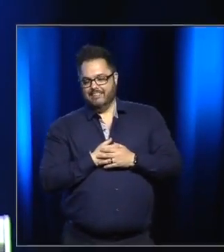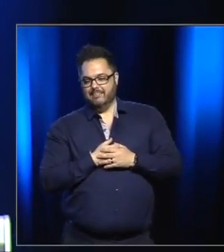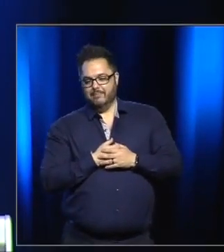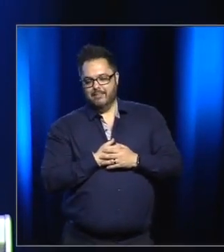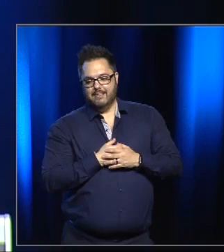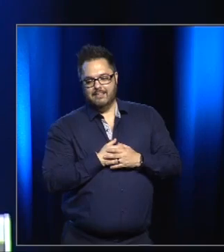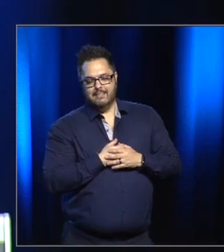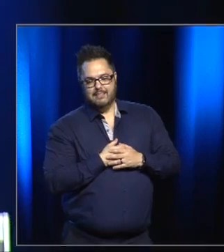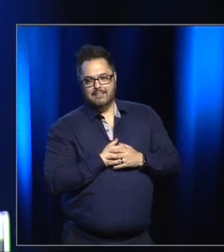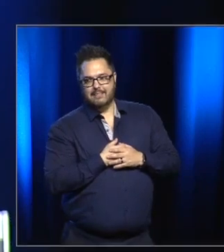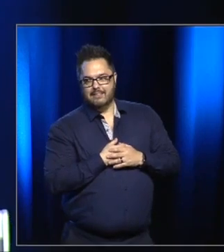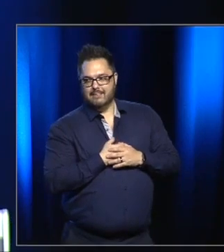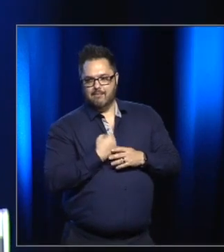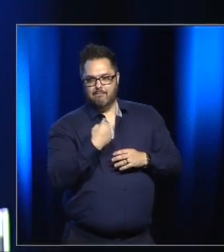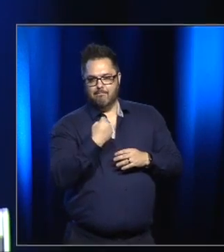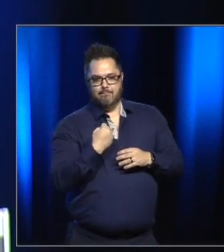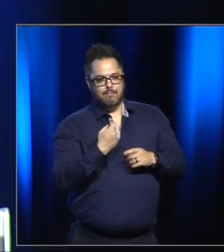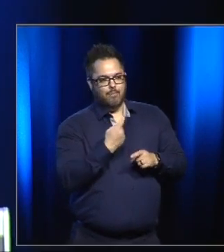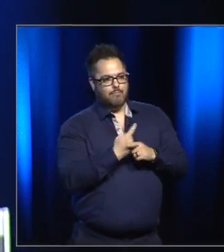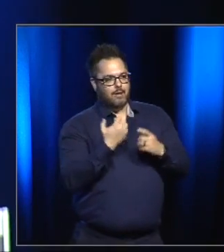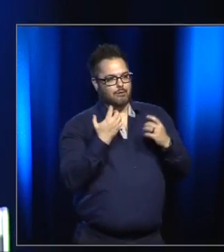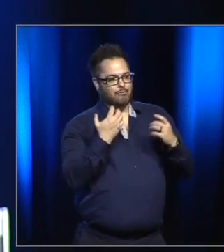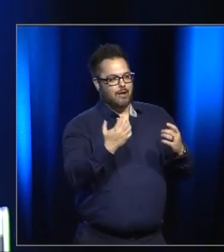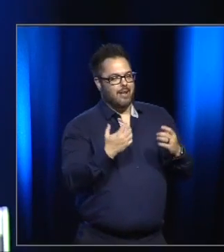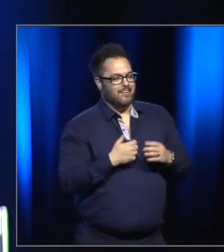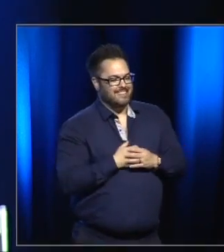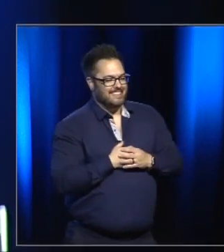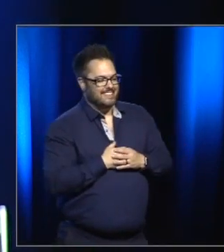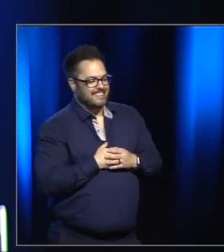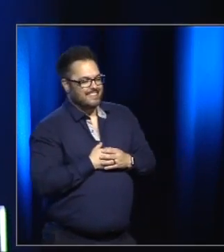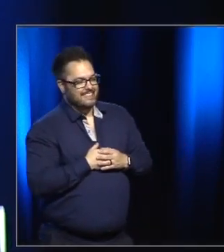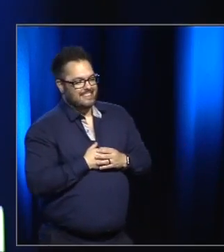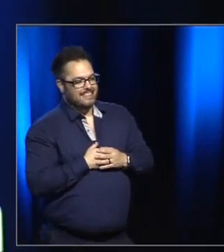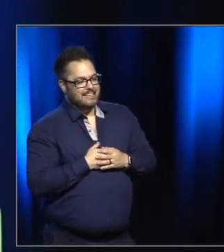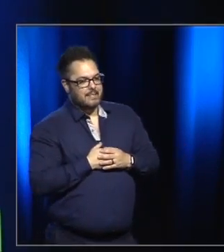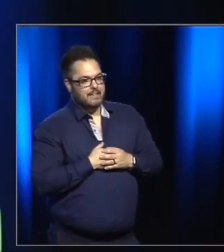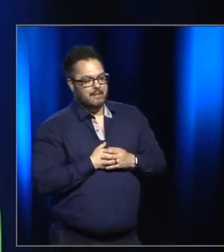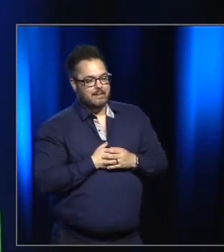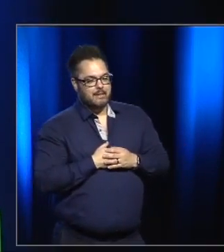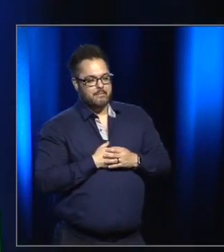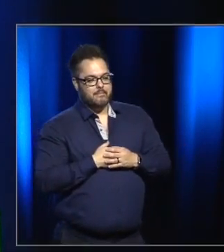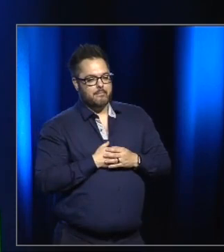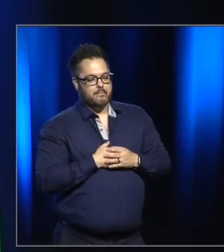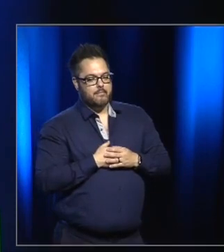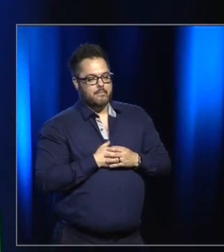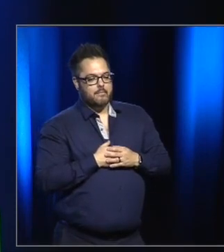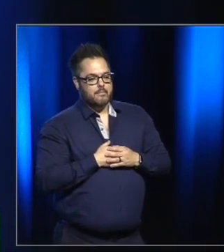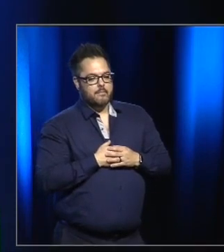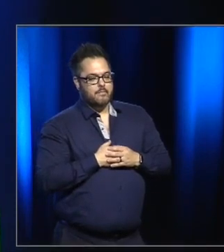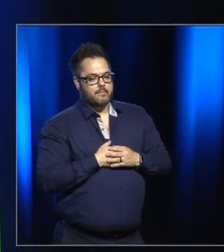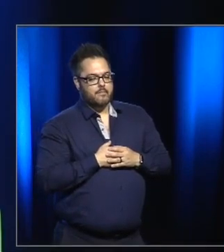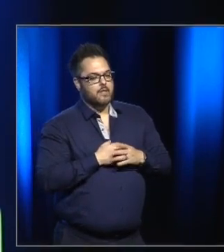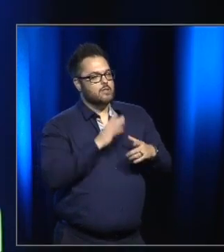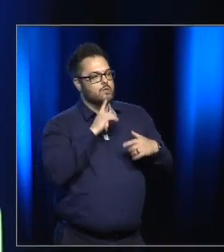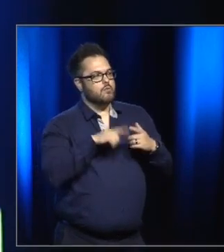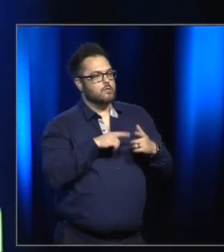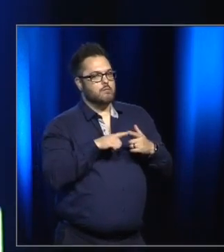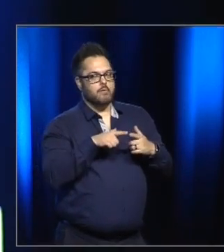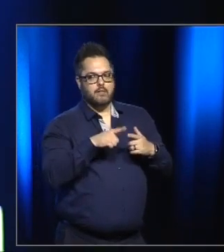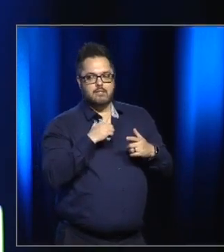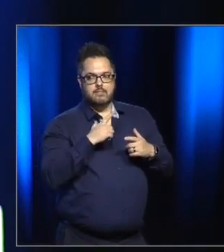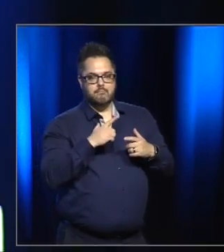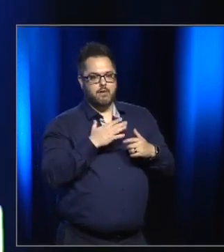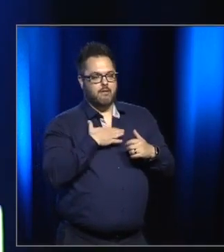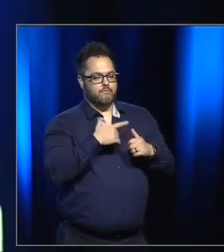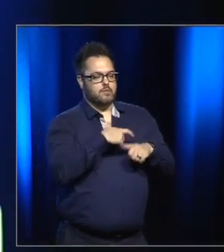Excellent. Got the right crowd in. So, Simon was just reflecting on his first marine mammal conference. Well, my first